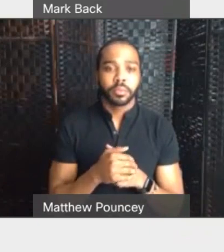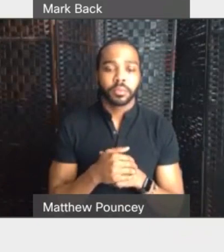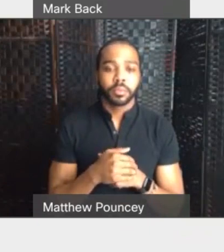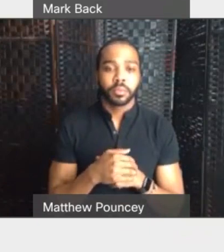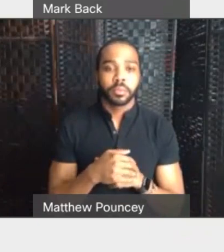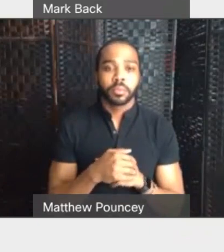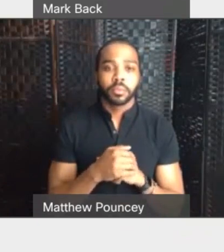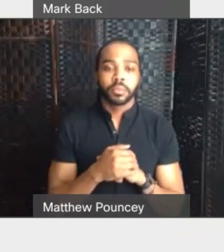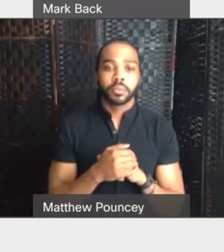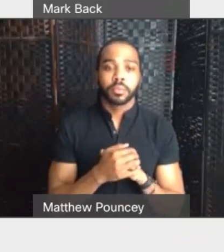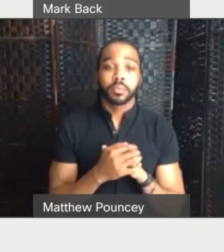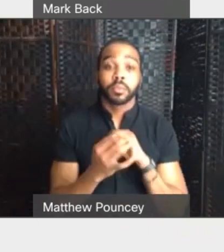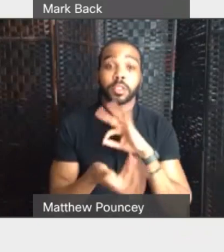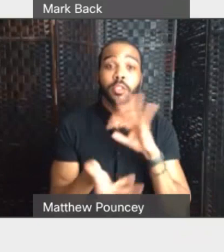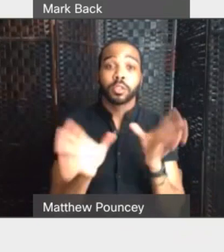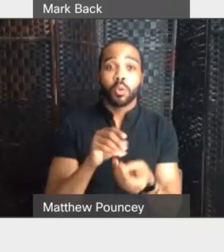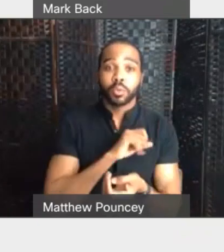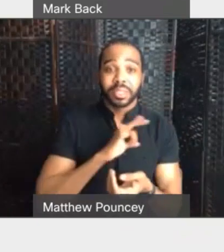total staff reported